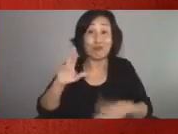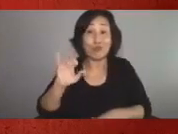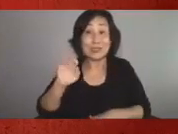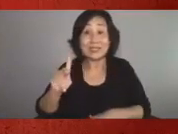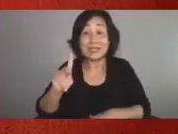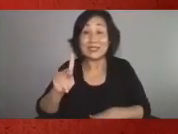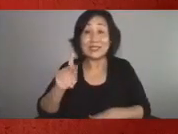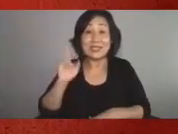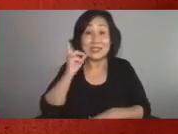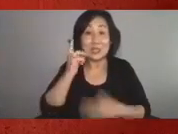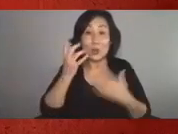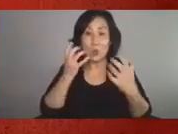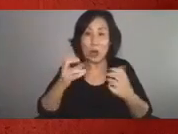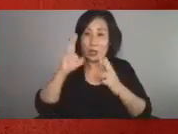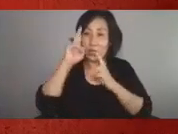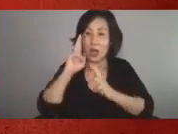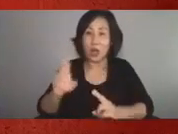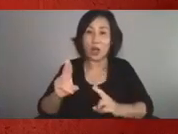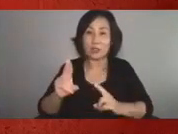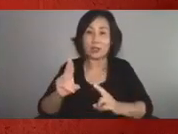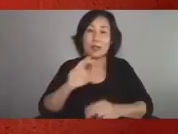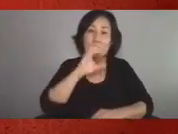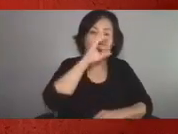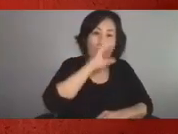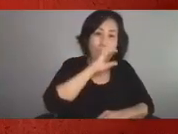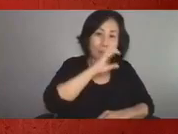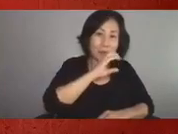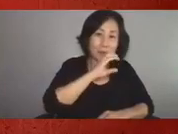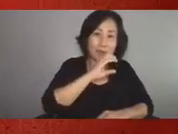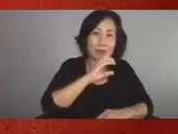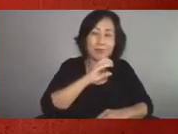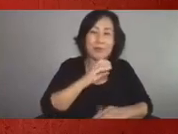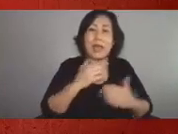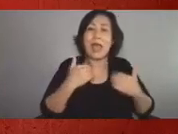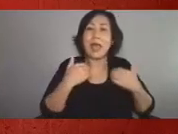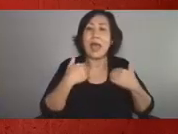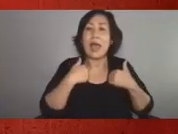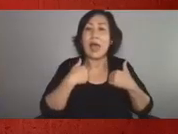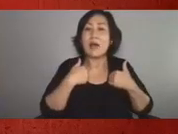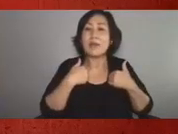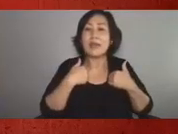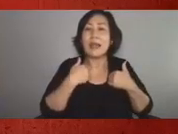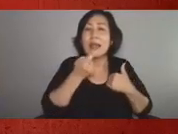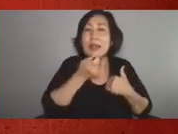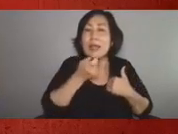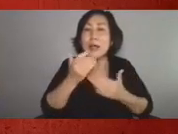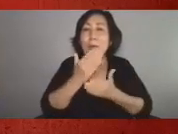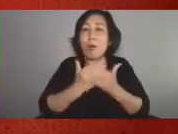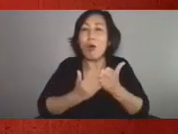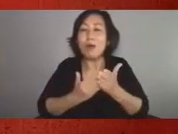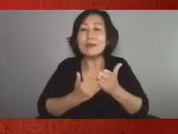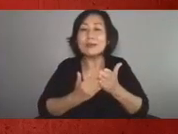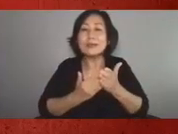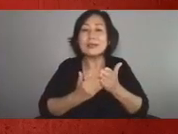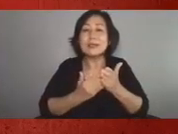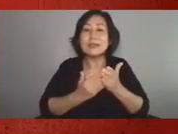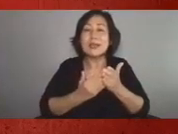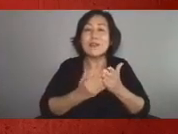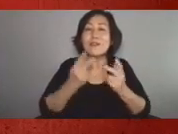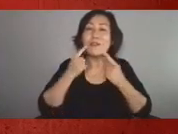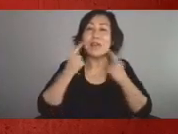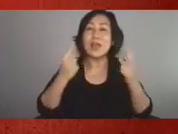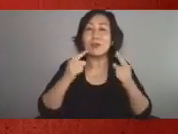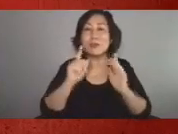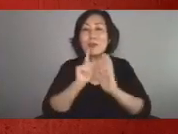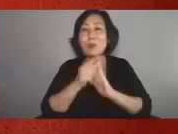risk, too. You know, that they wanted to honor the animation by having so many little